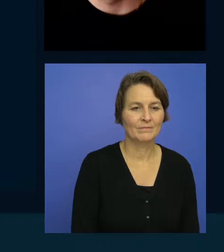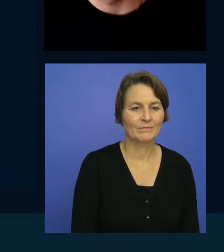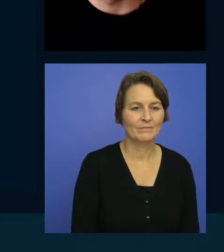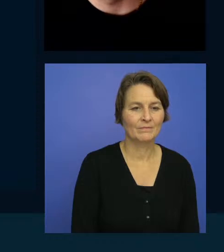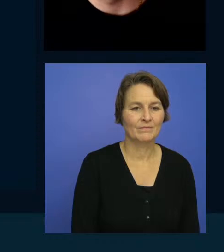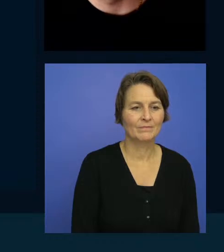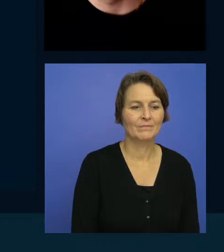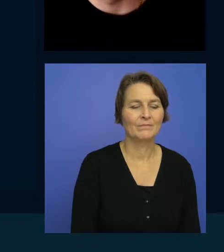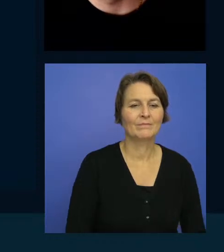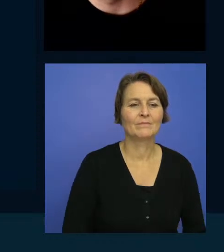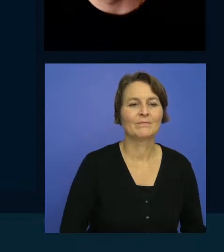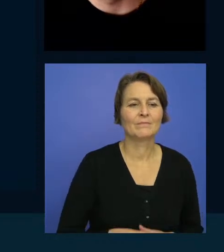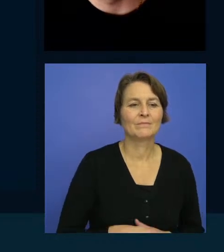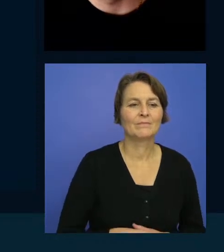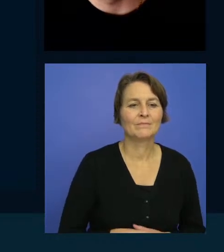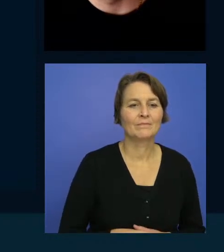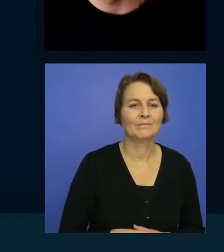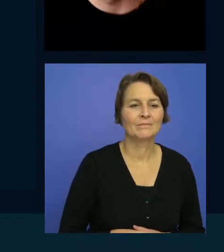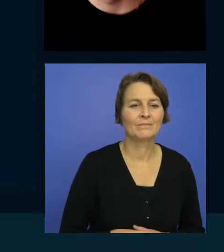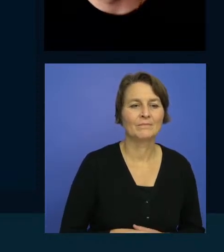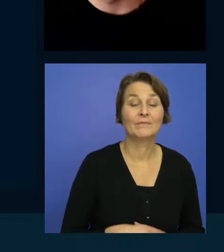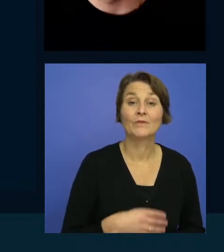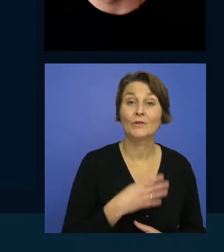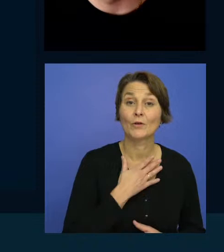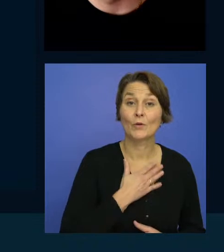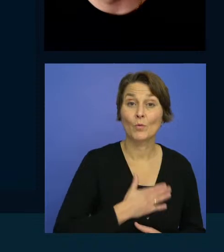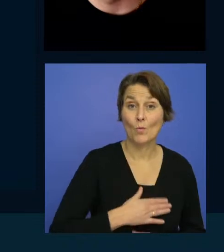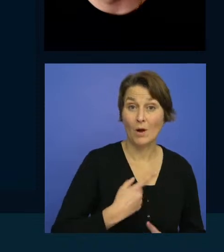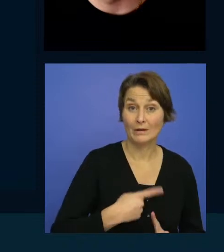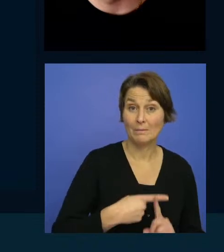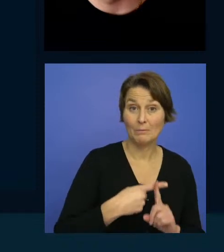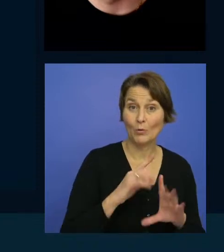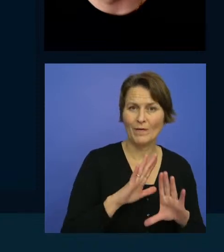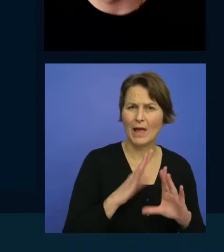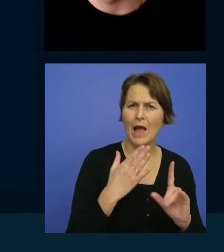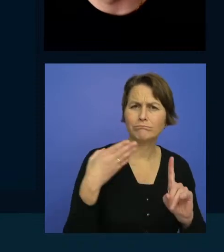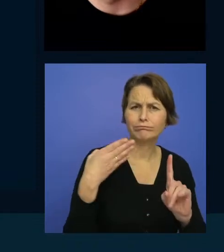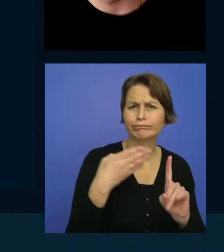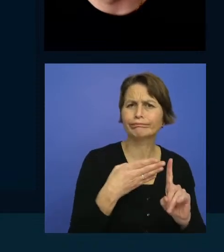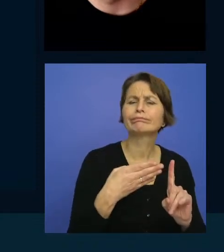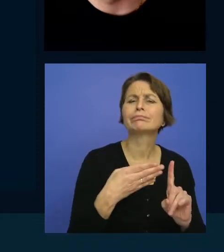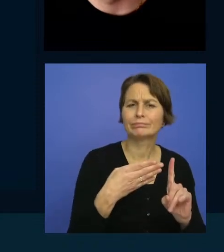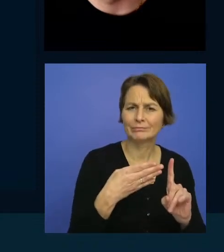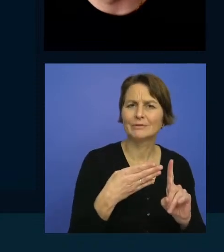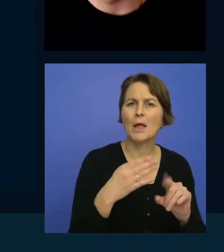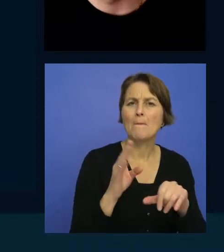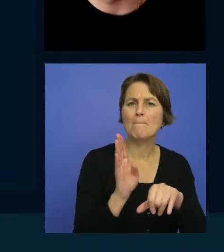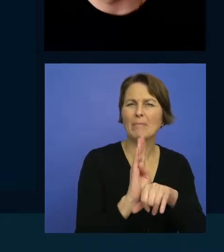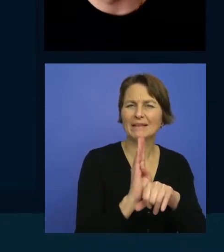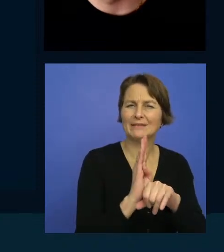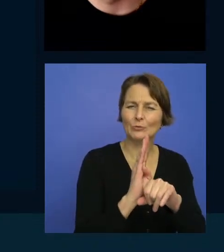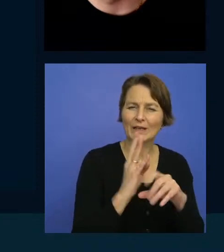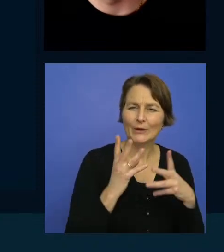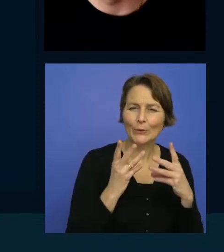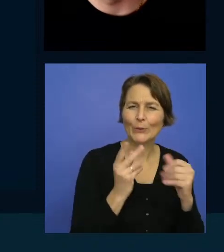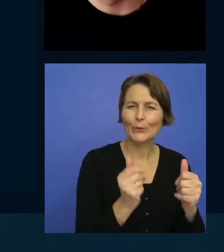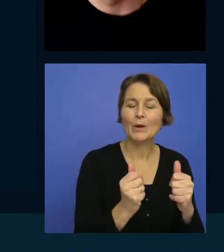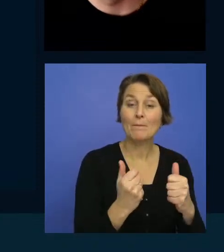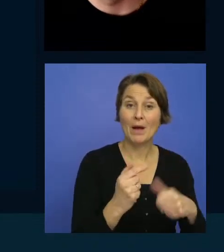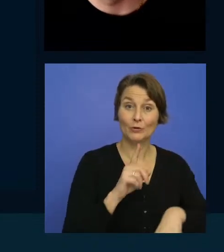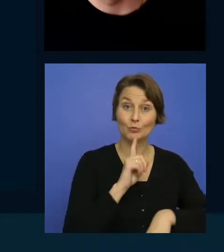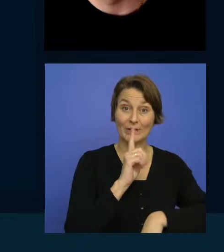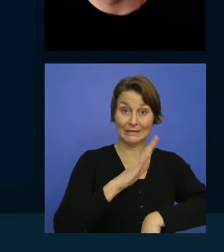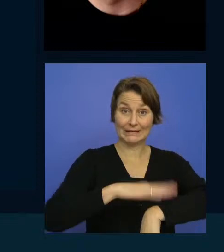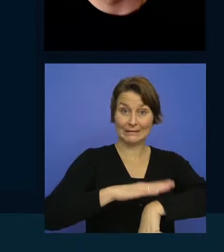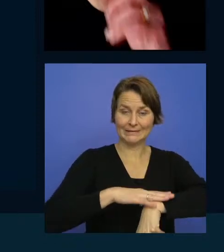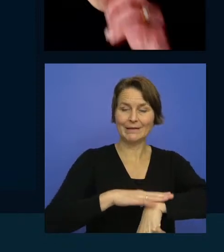operations. To improve this and increase business efficiency, Lisa needs to incorporate real-time customer purchasing